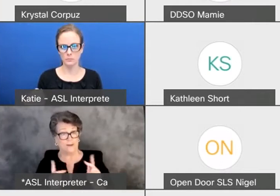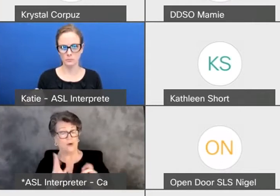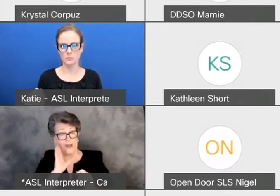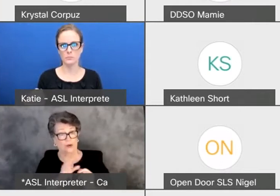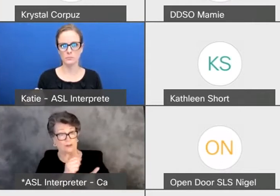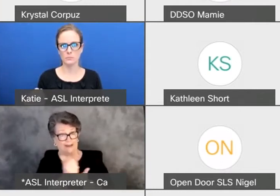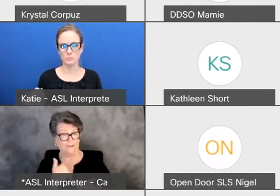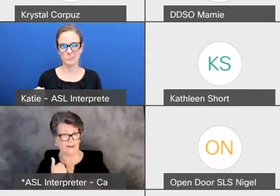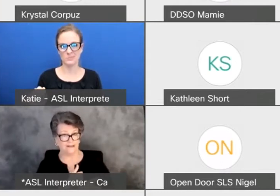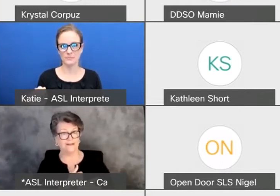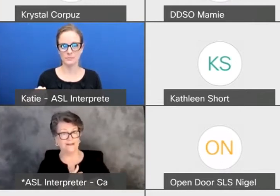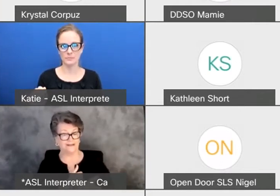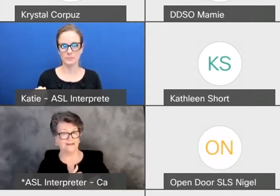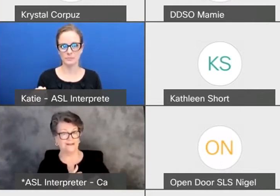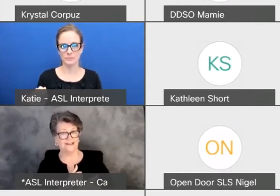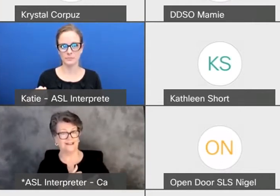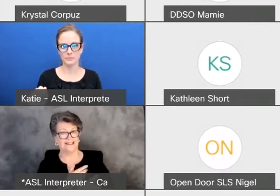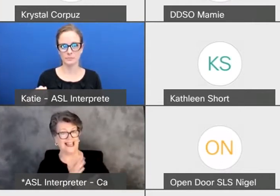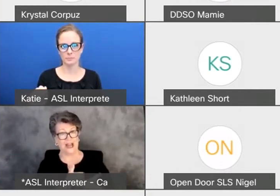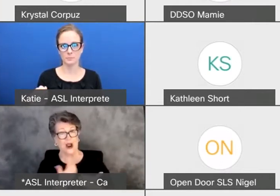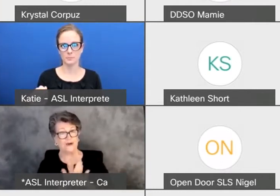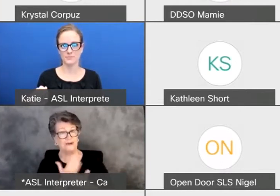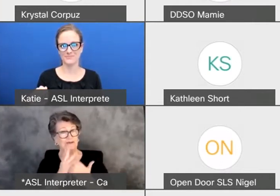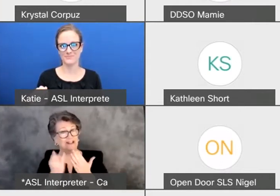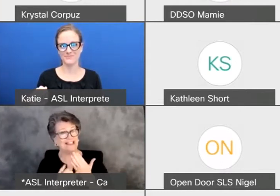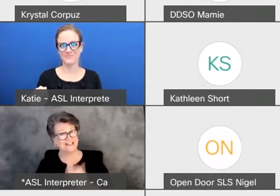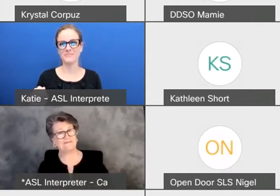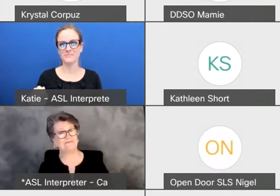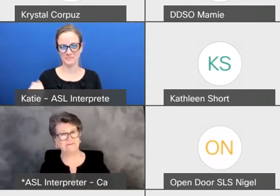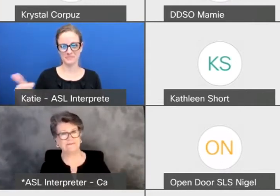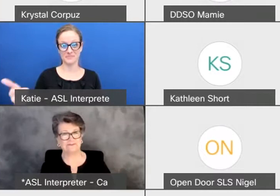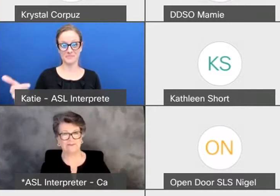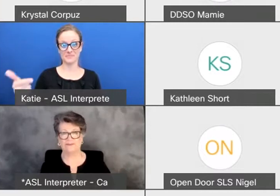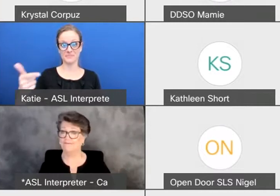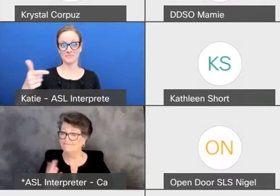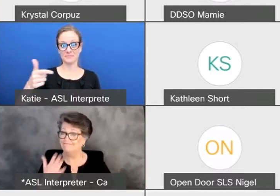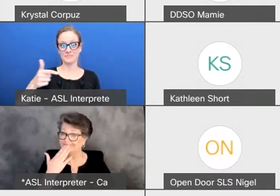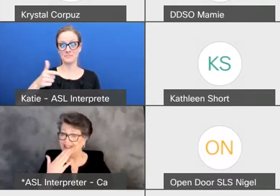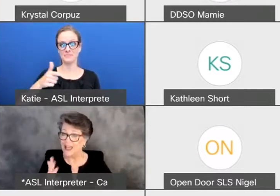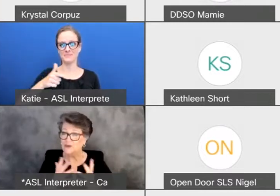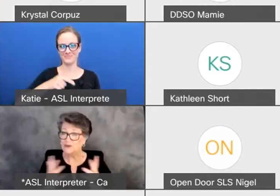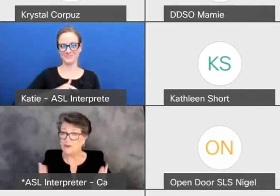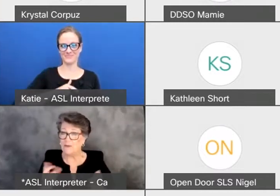assisting us in our up and coming projects. Cool. Thank you very much, Heather.